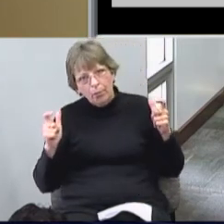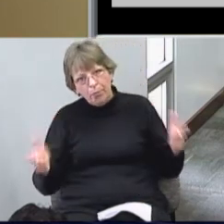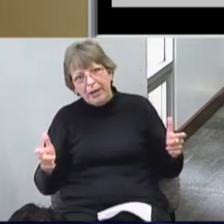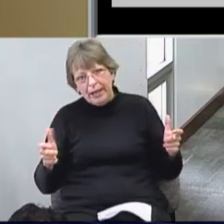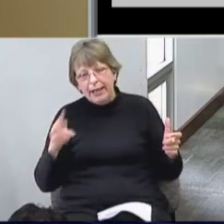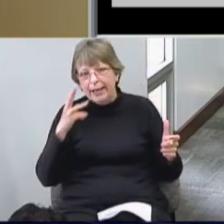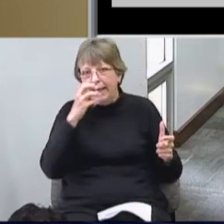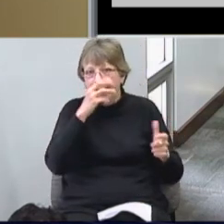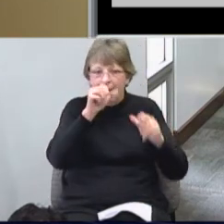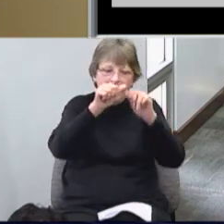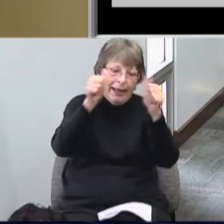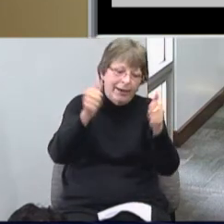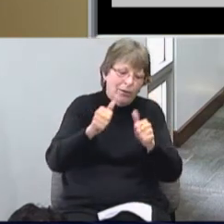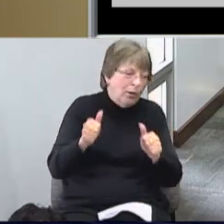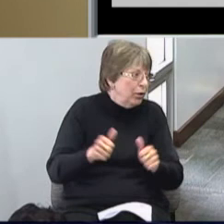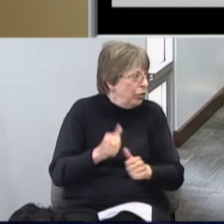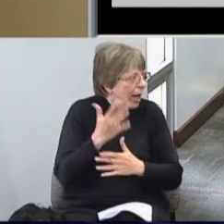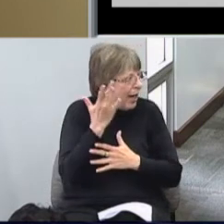we do it that way?